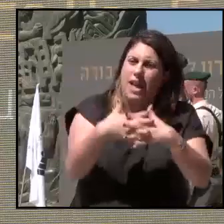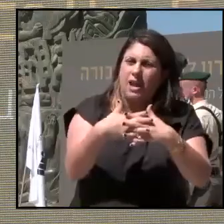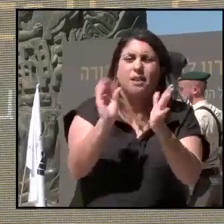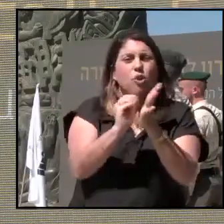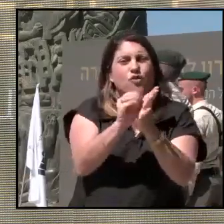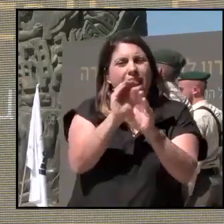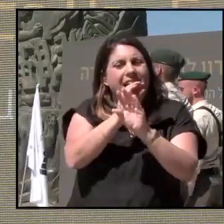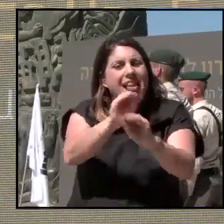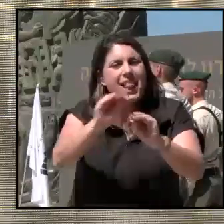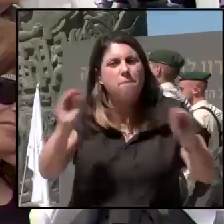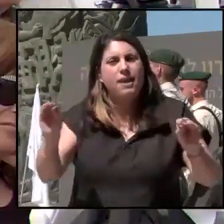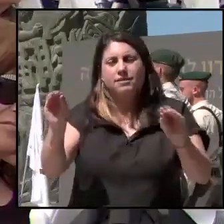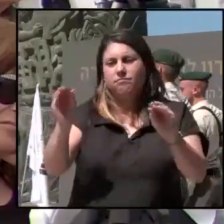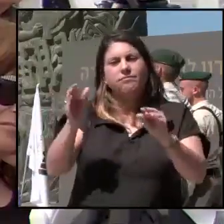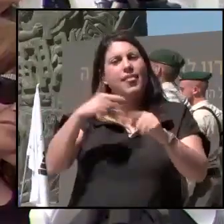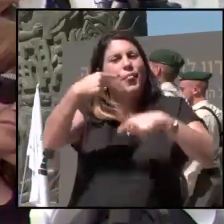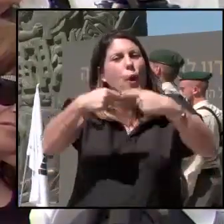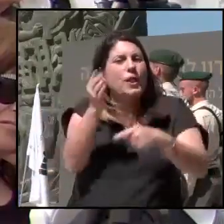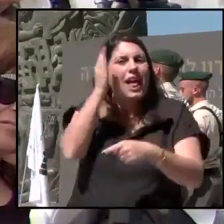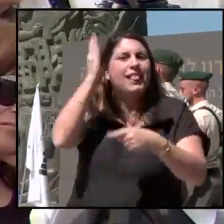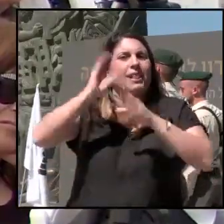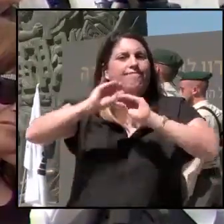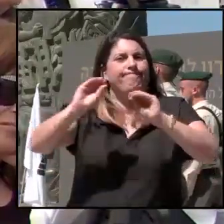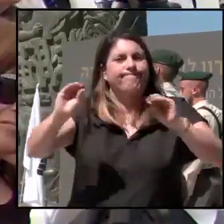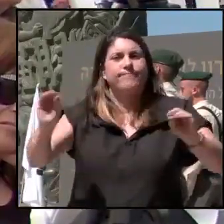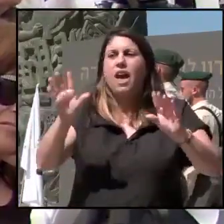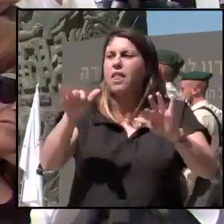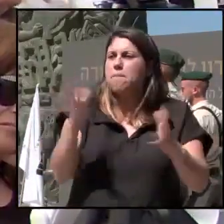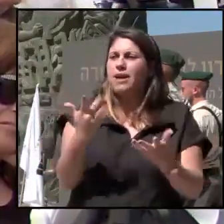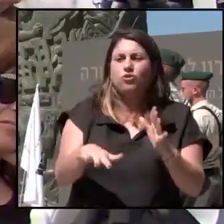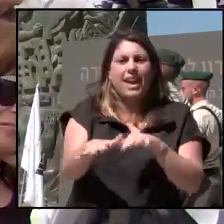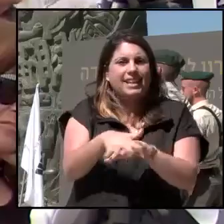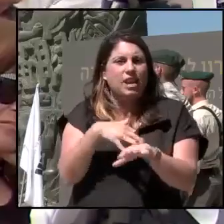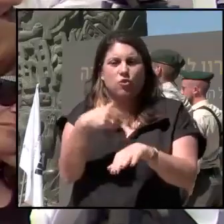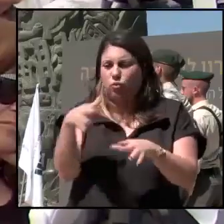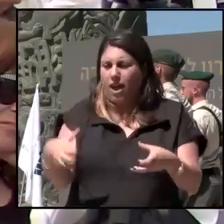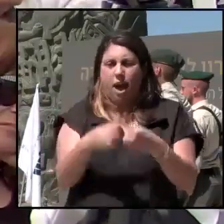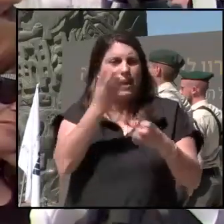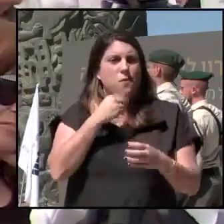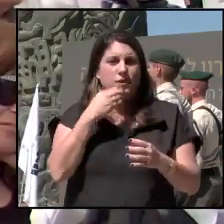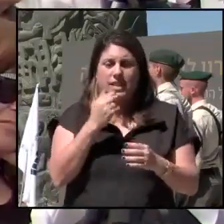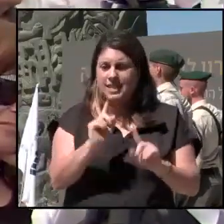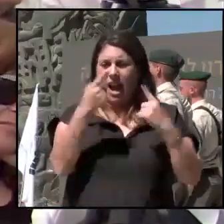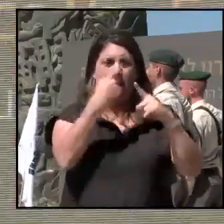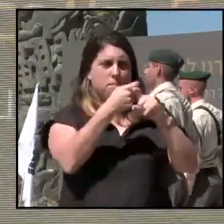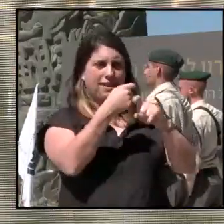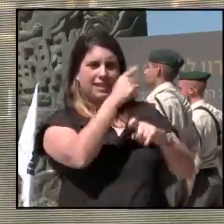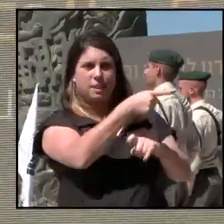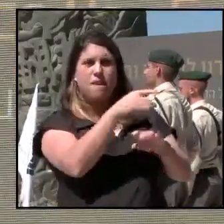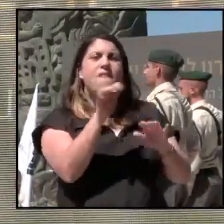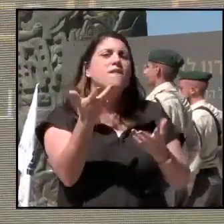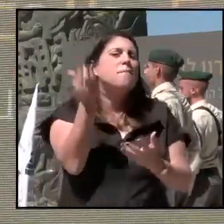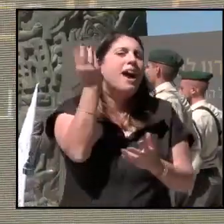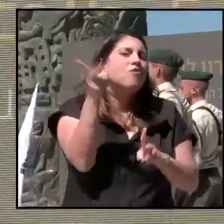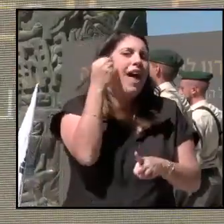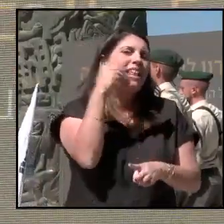teach and inform future generations about what befell the Jewish people at the hands of the Nazis and what lessons can be